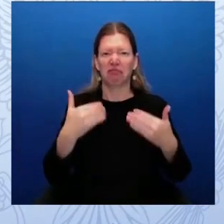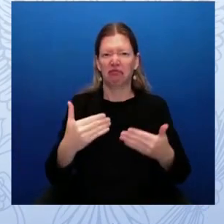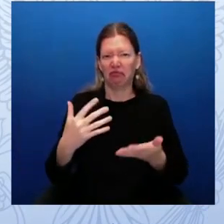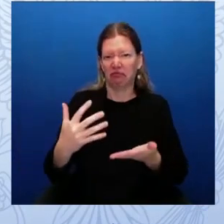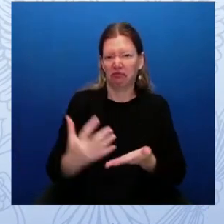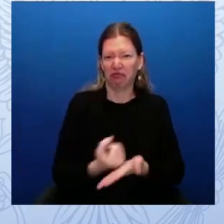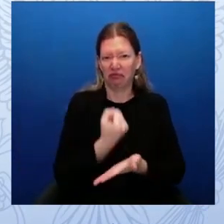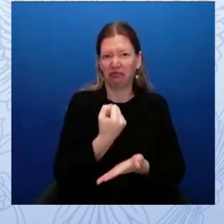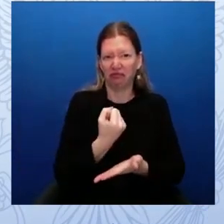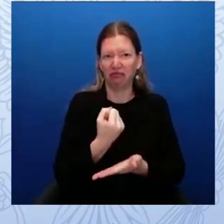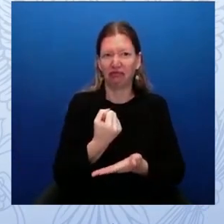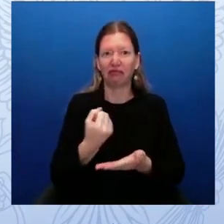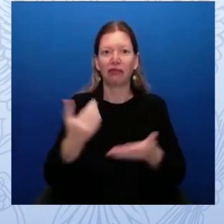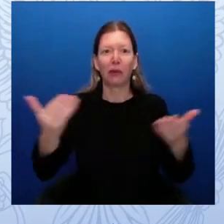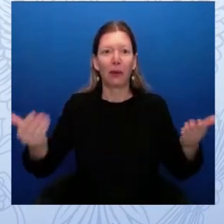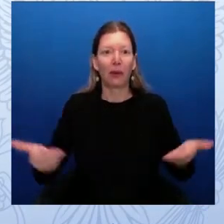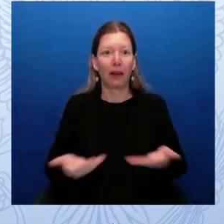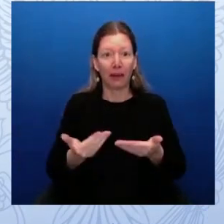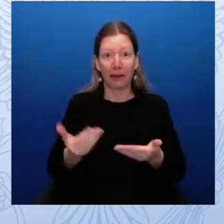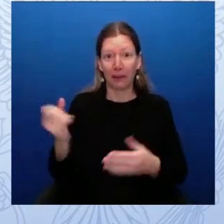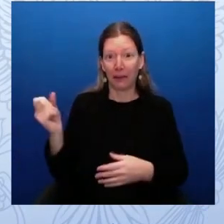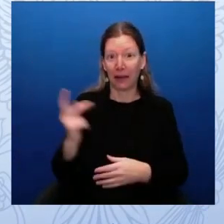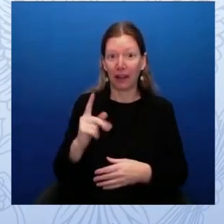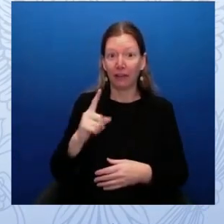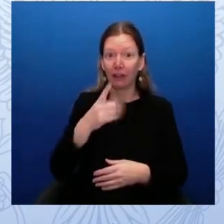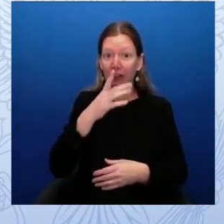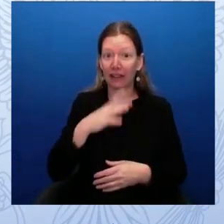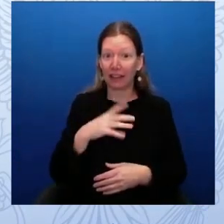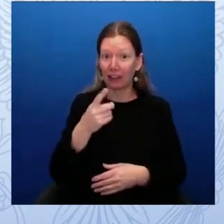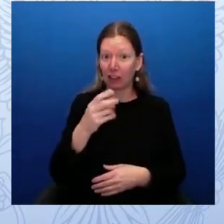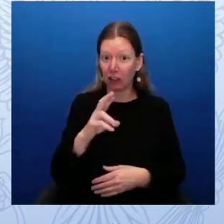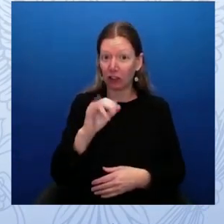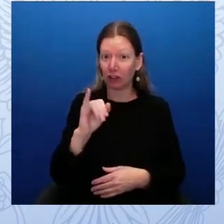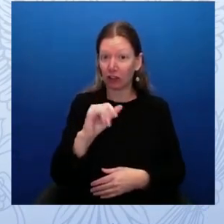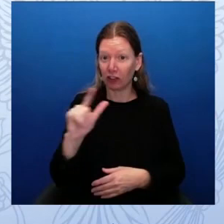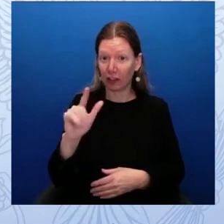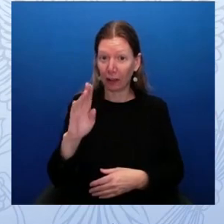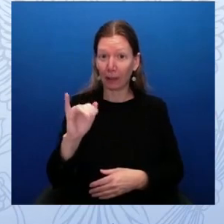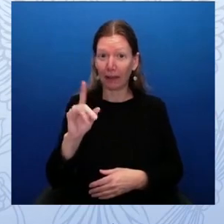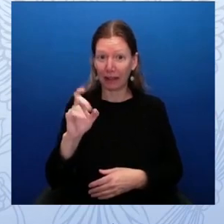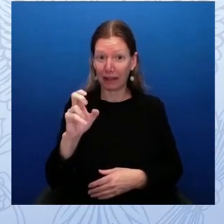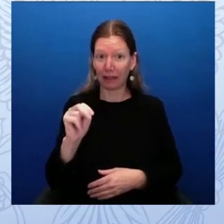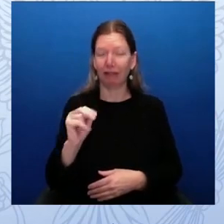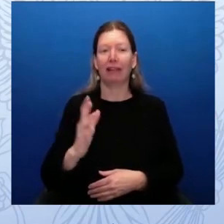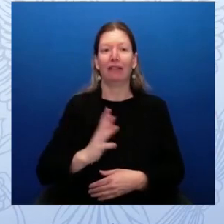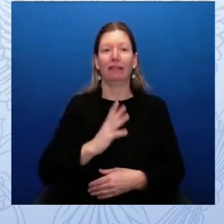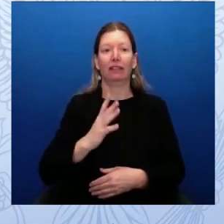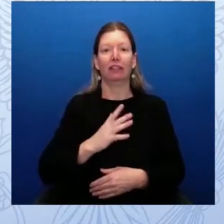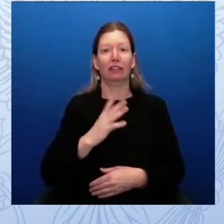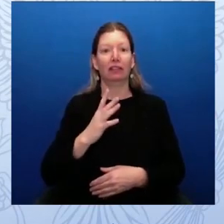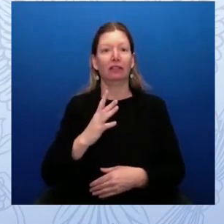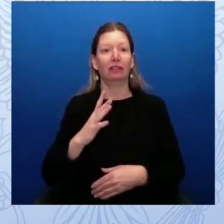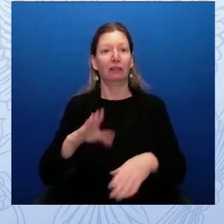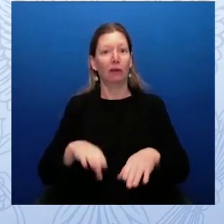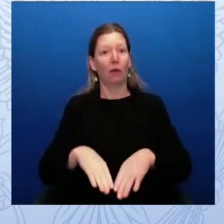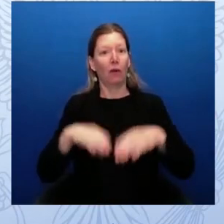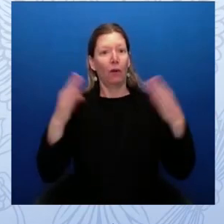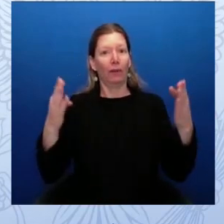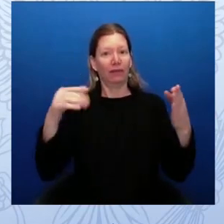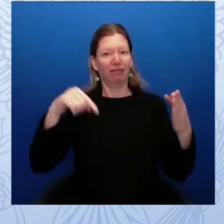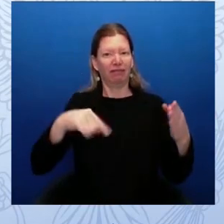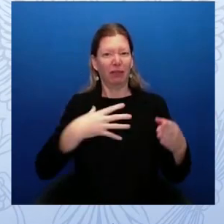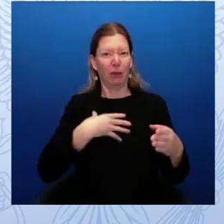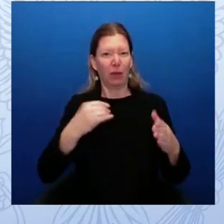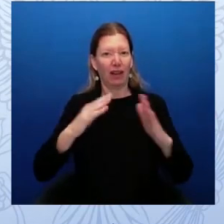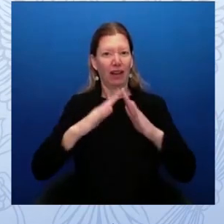Lady, Dr. Jill Biden, to officially open the White House Holiday